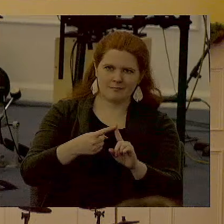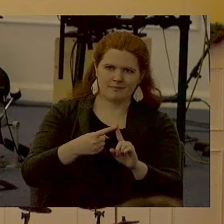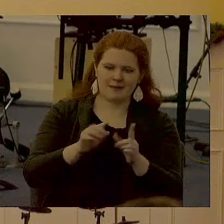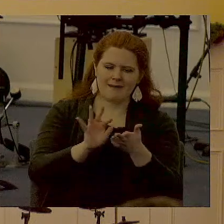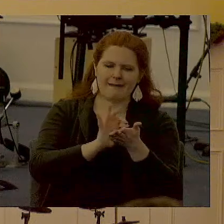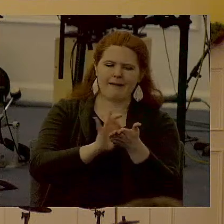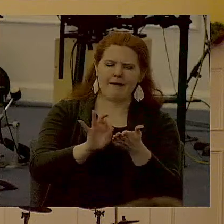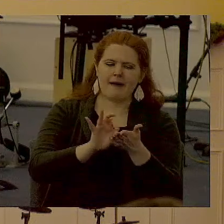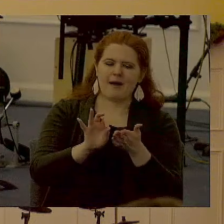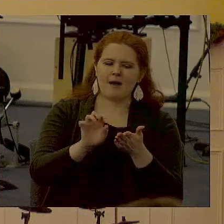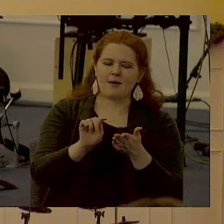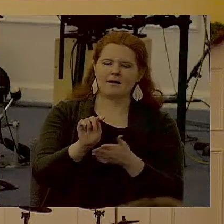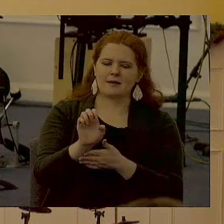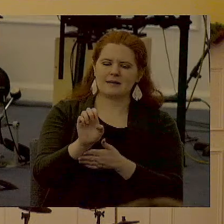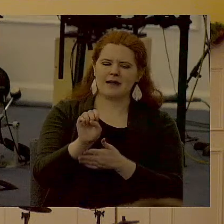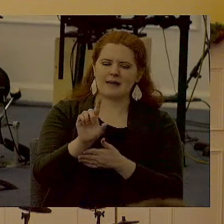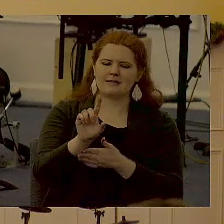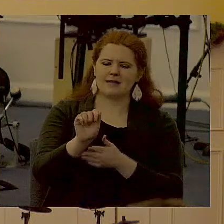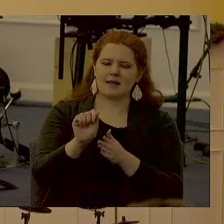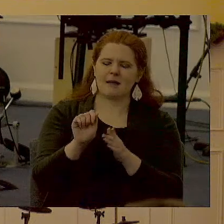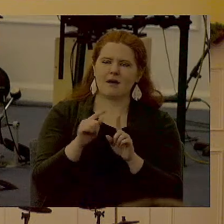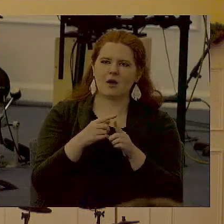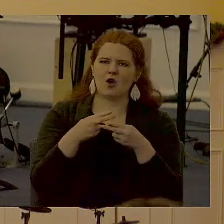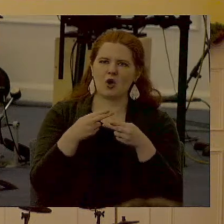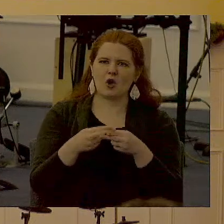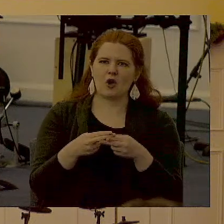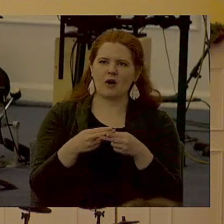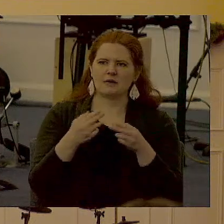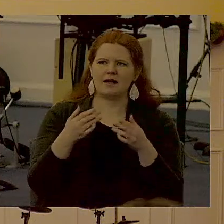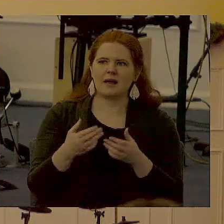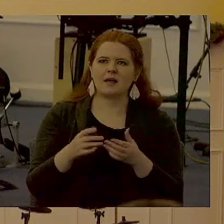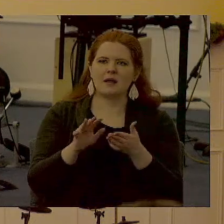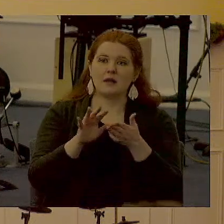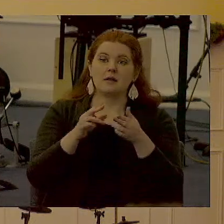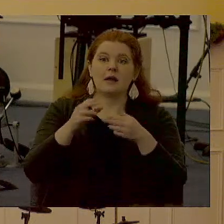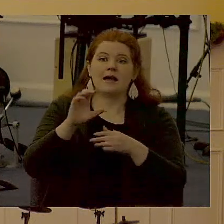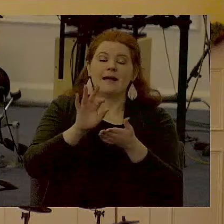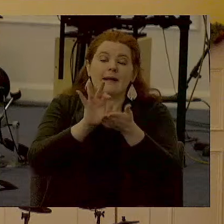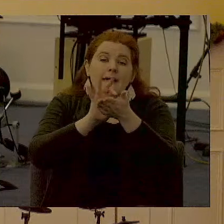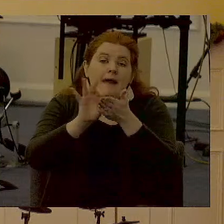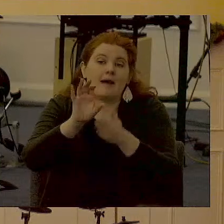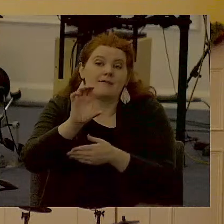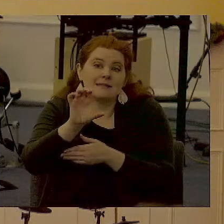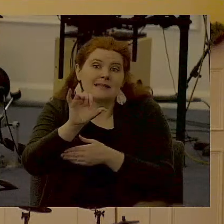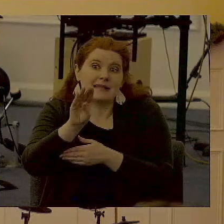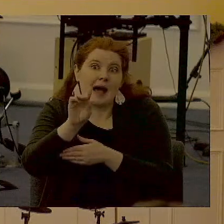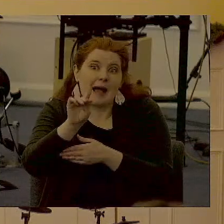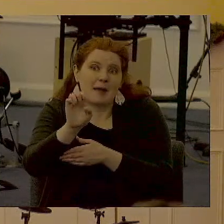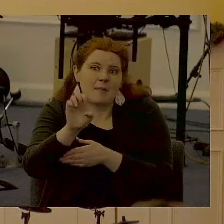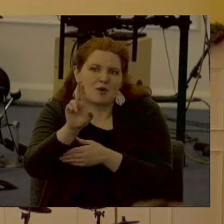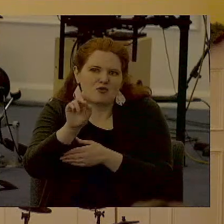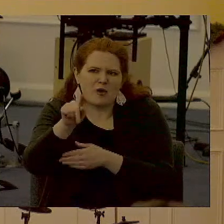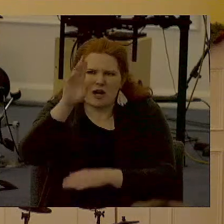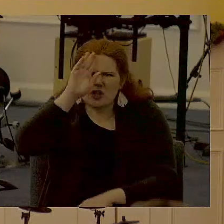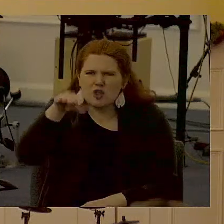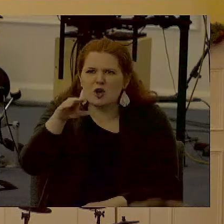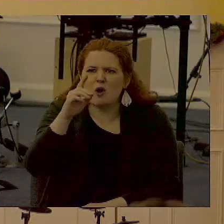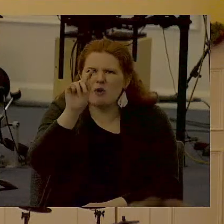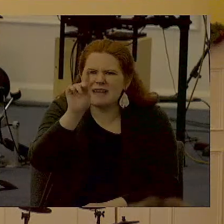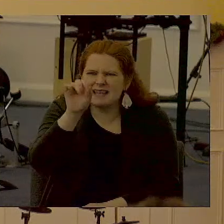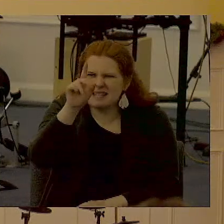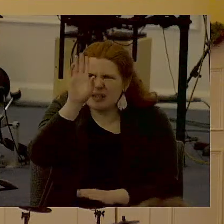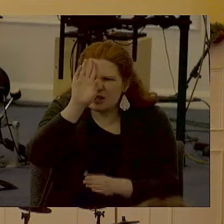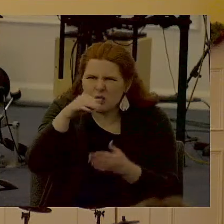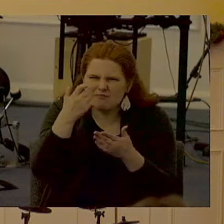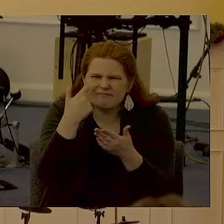Count the Teslas called, the bonus round, Count the Cybertrucks. Now, if you know what the Cybertruck is, Tesla